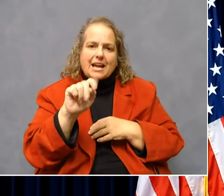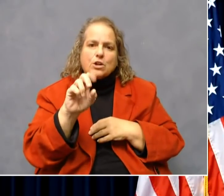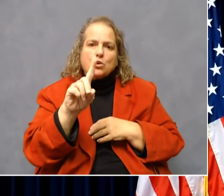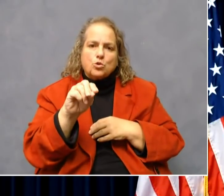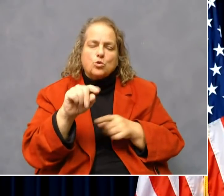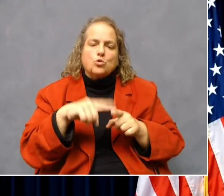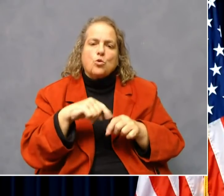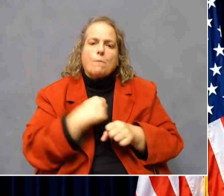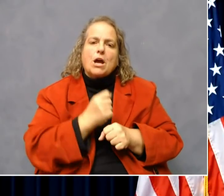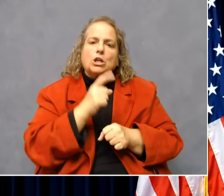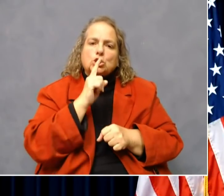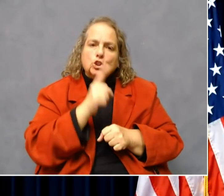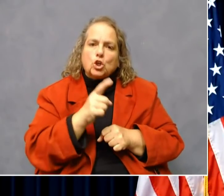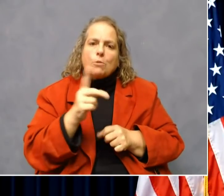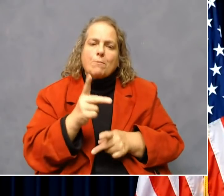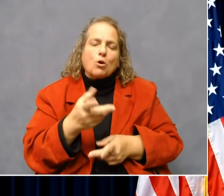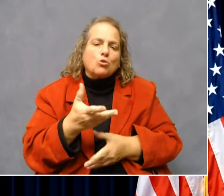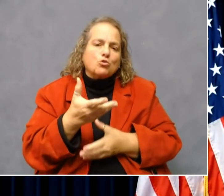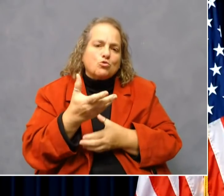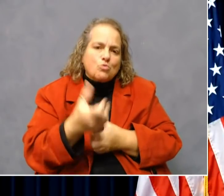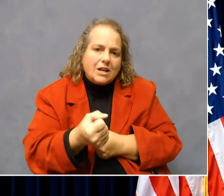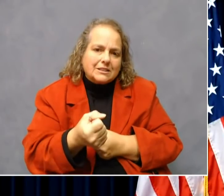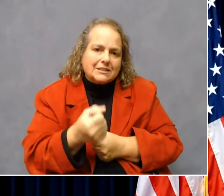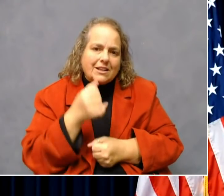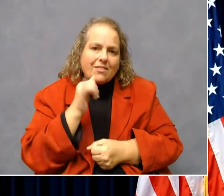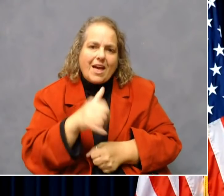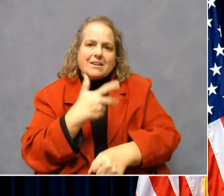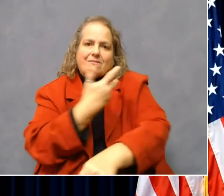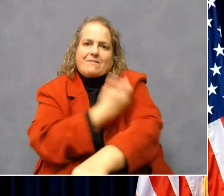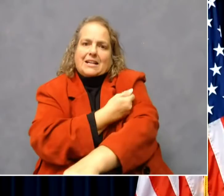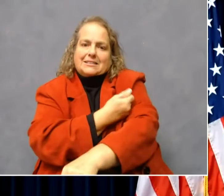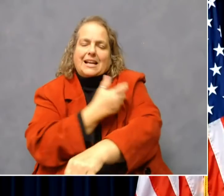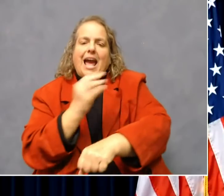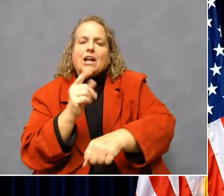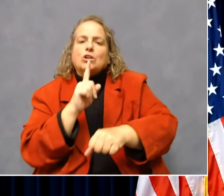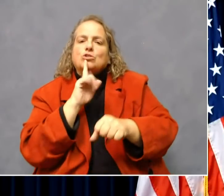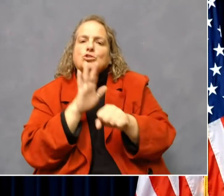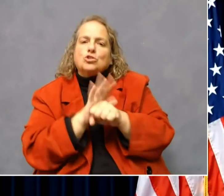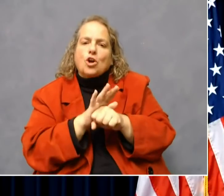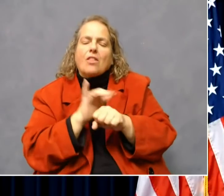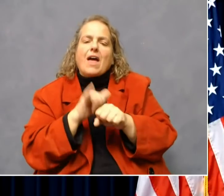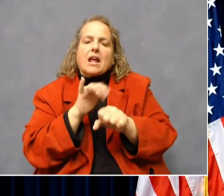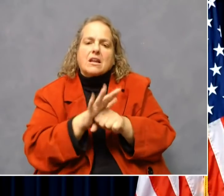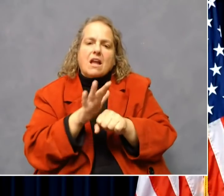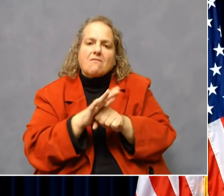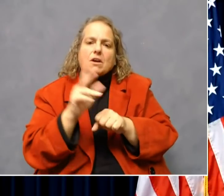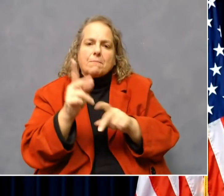vaccine, first of all, and also to ensure that enough people take it that it is actually effective?